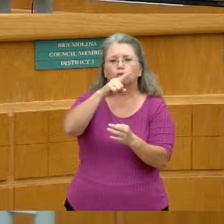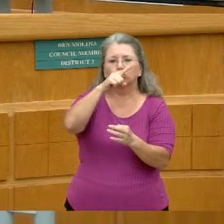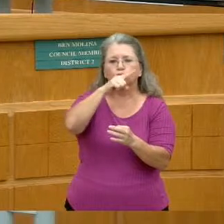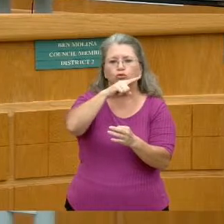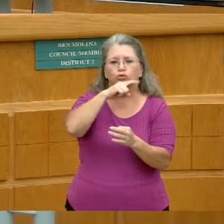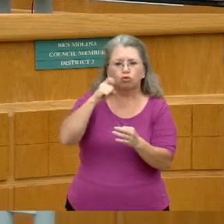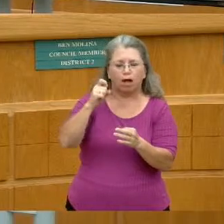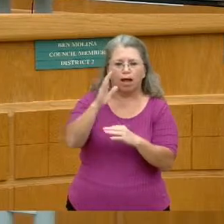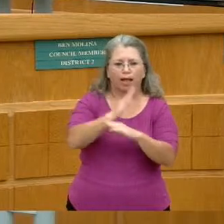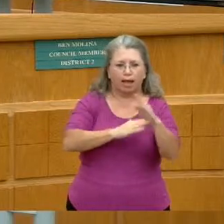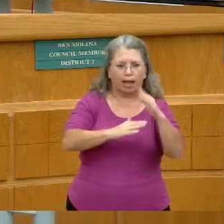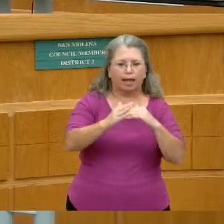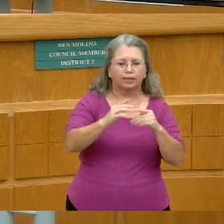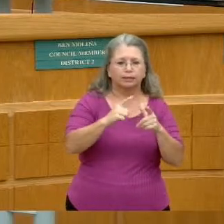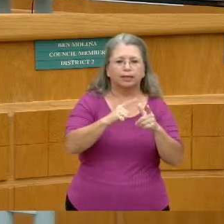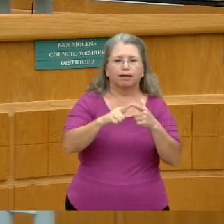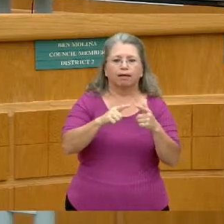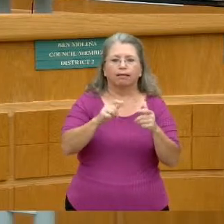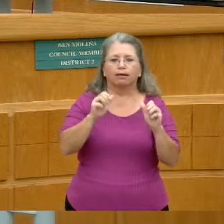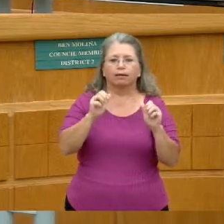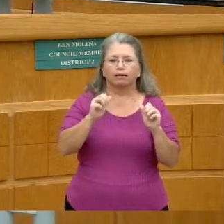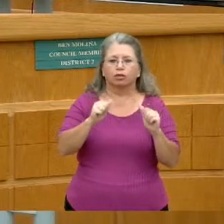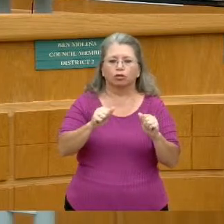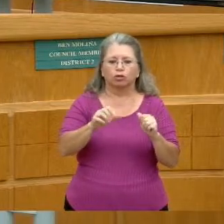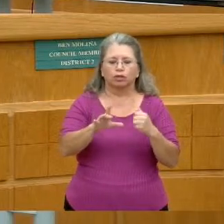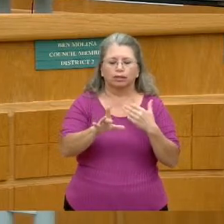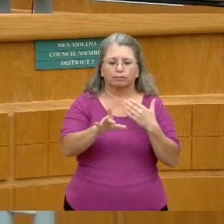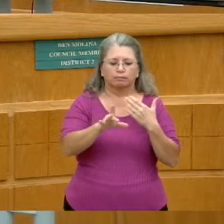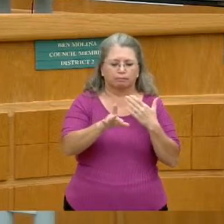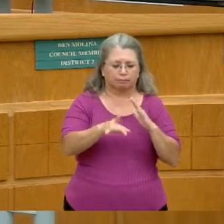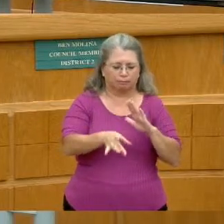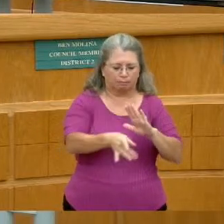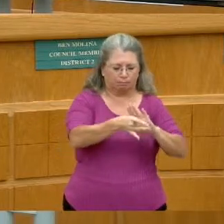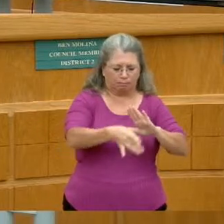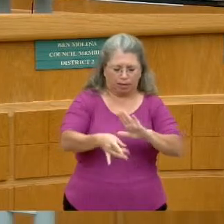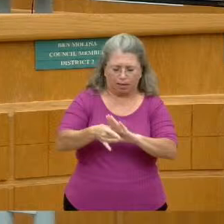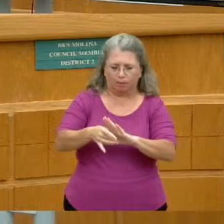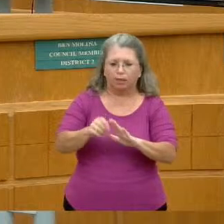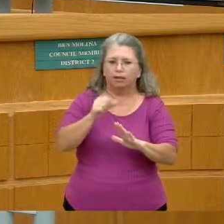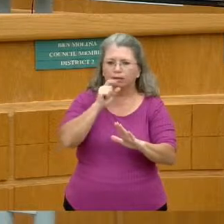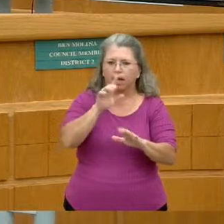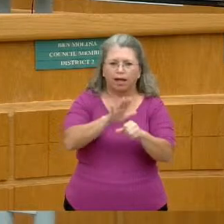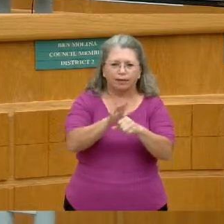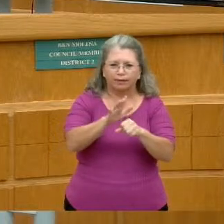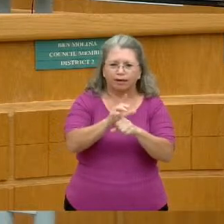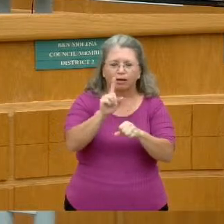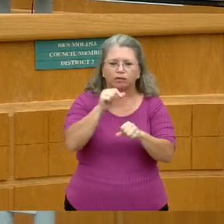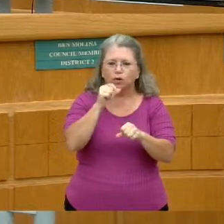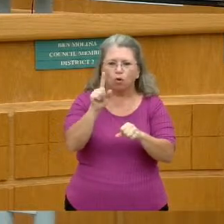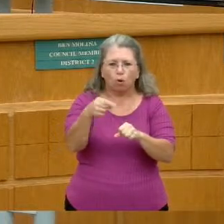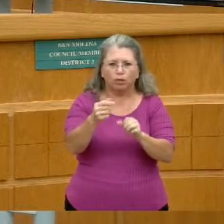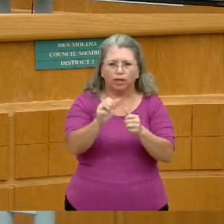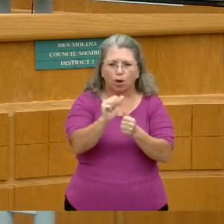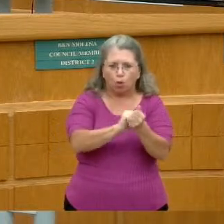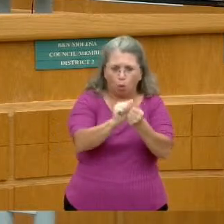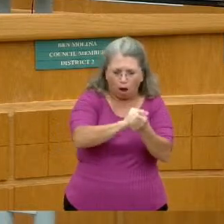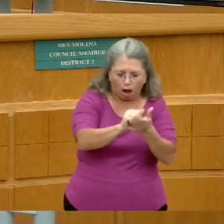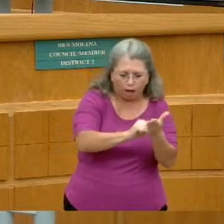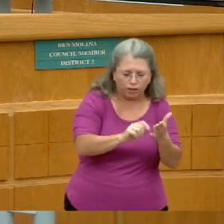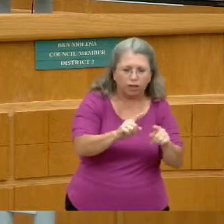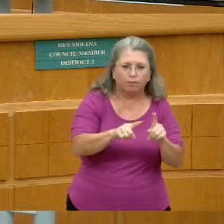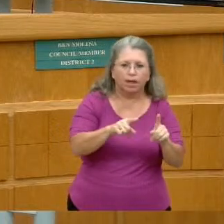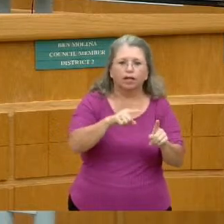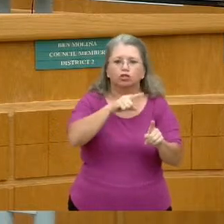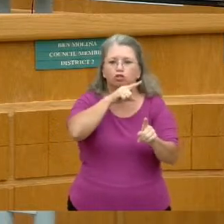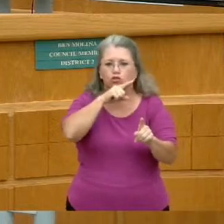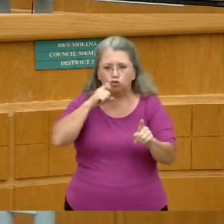likely to pick up a virus off of a surface than if you dry your hands. So don't just wash your hands, and we're all washing our hands very often. Dry